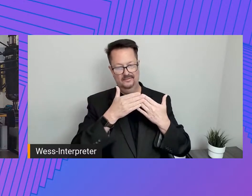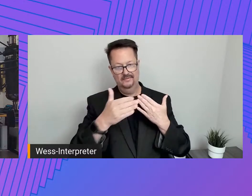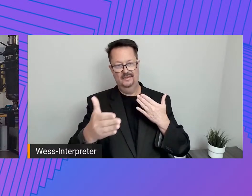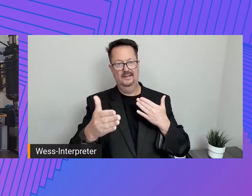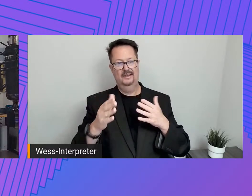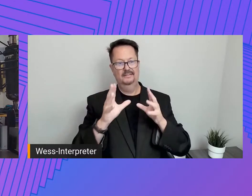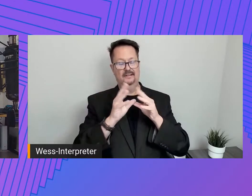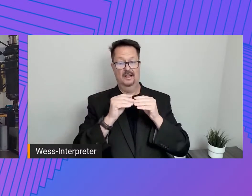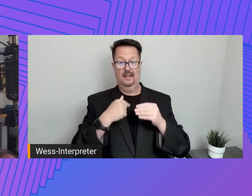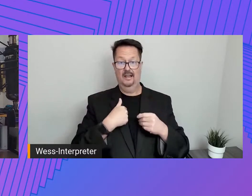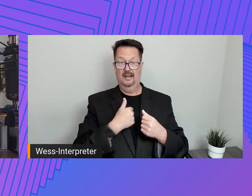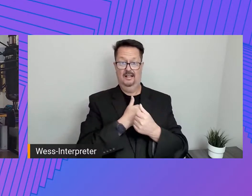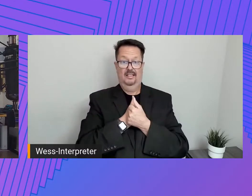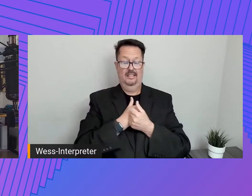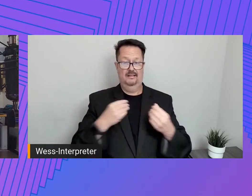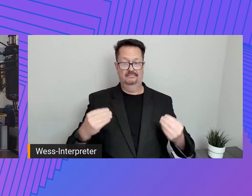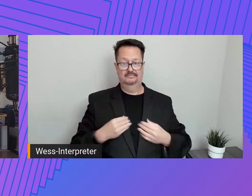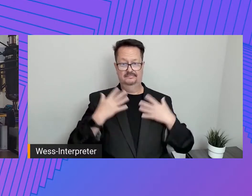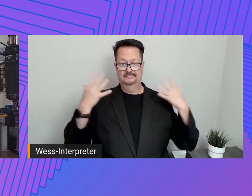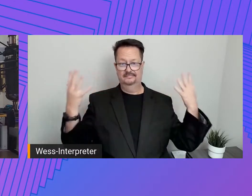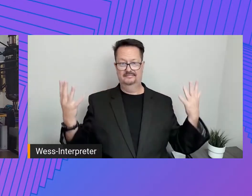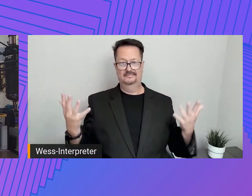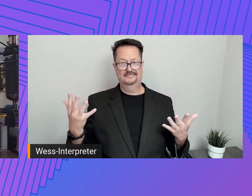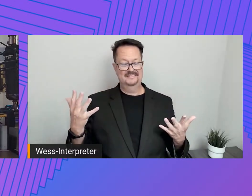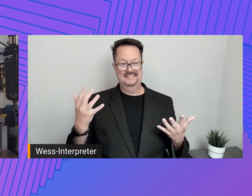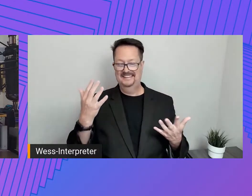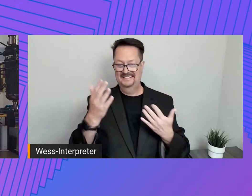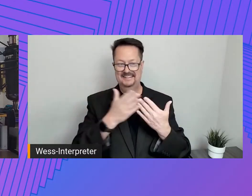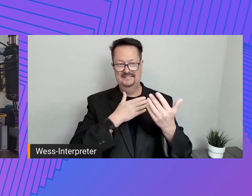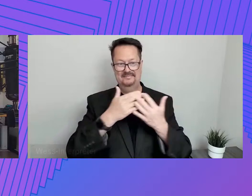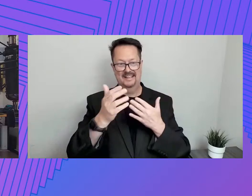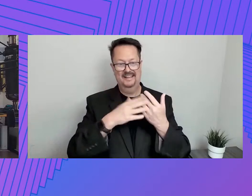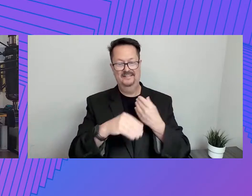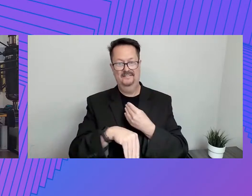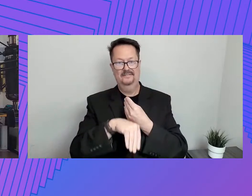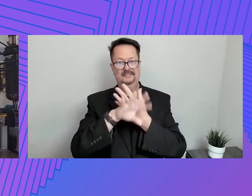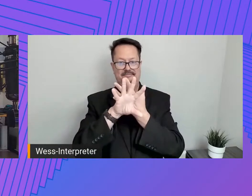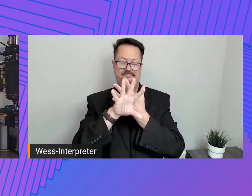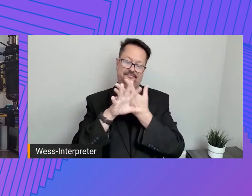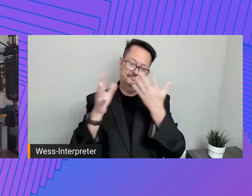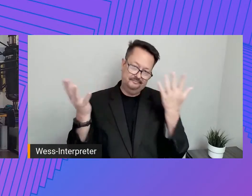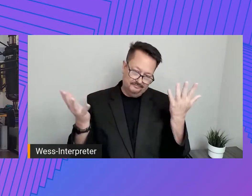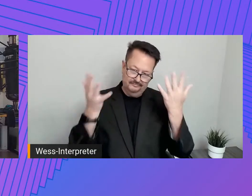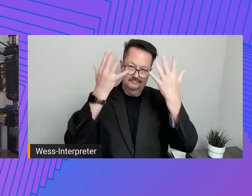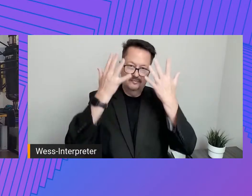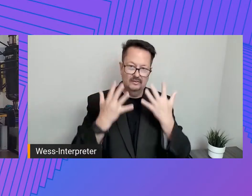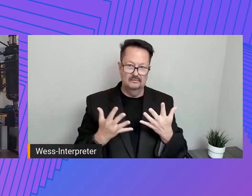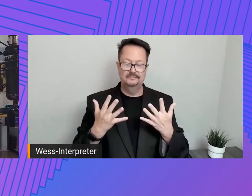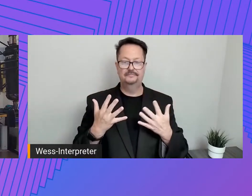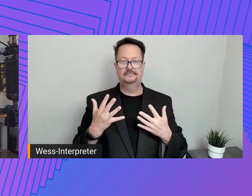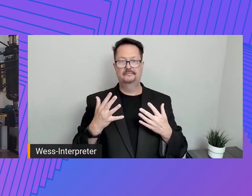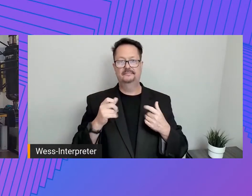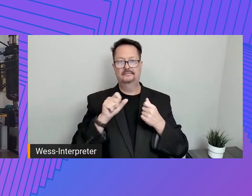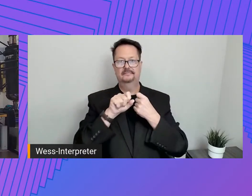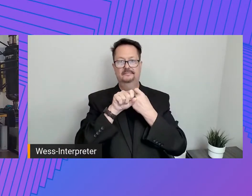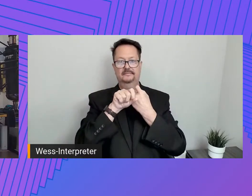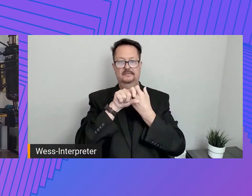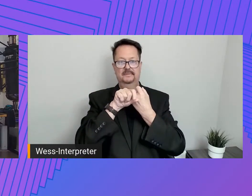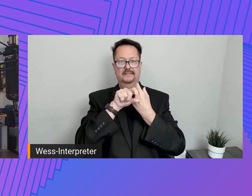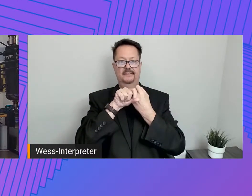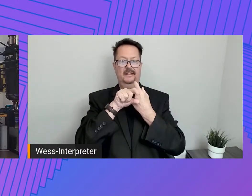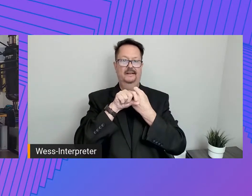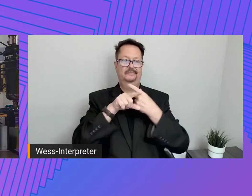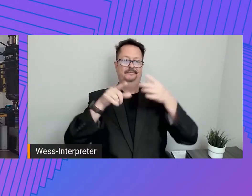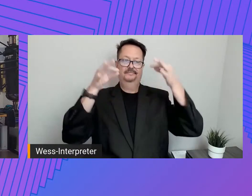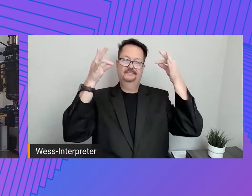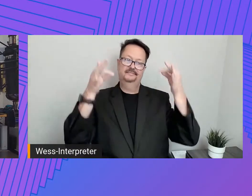that live sessions bring, even when they're virtual. But unfortunately, the speed of light is decidedly